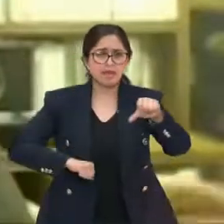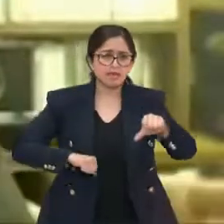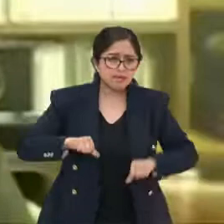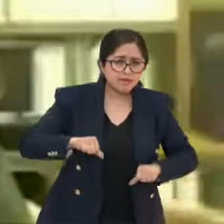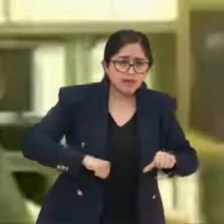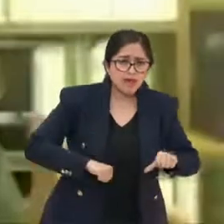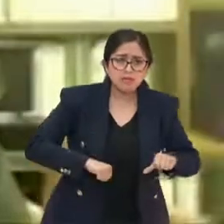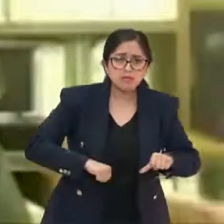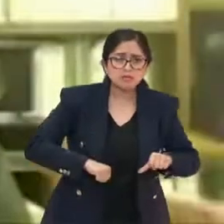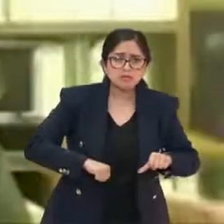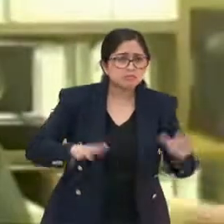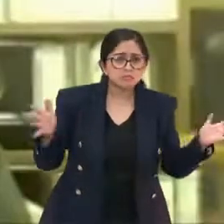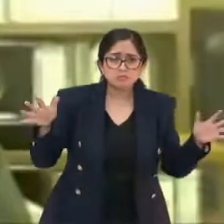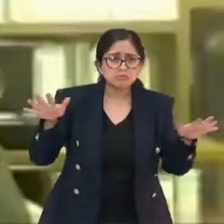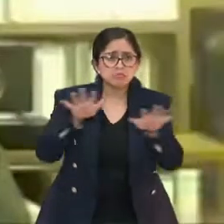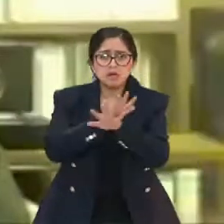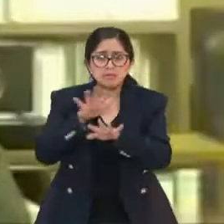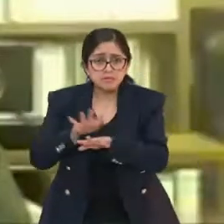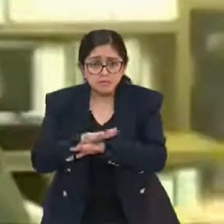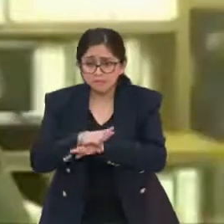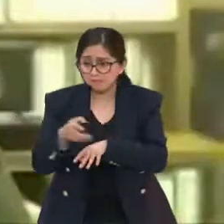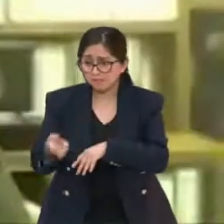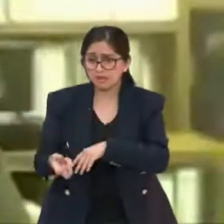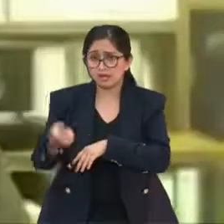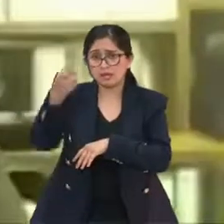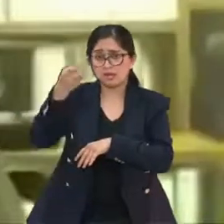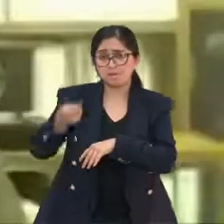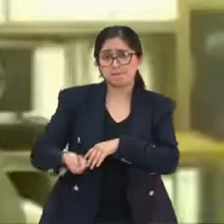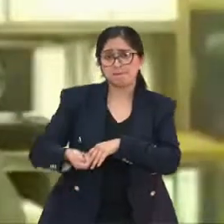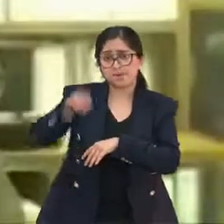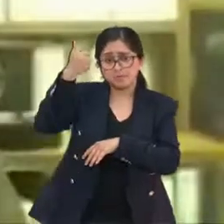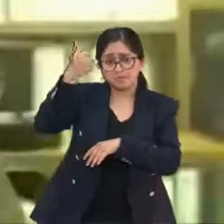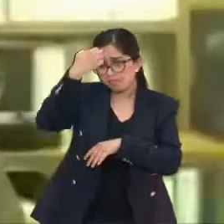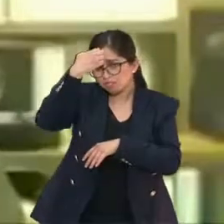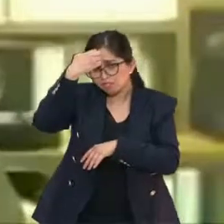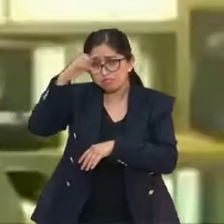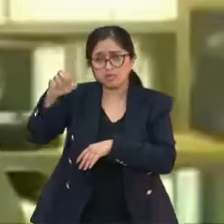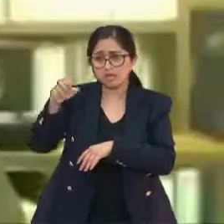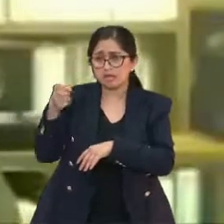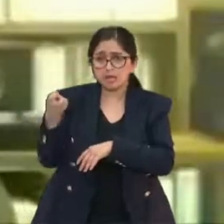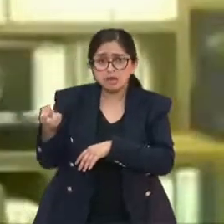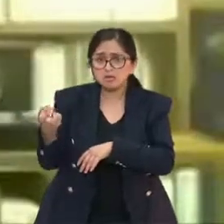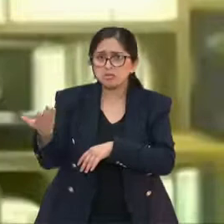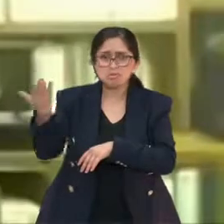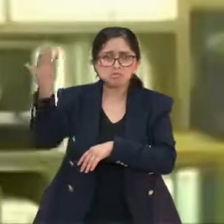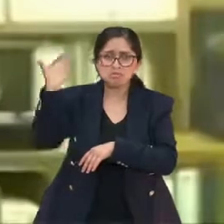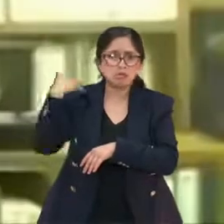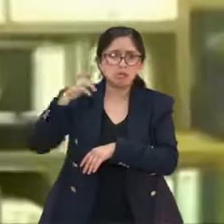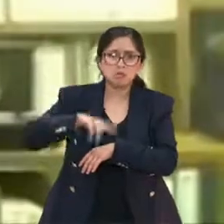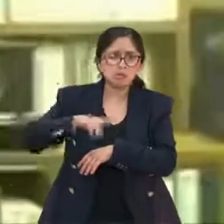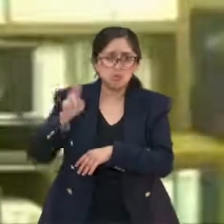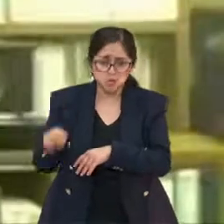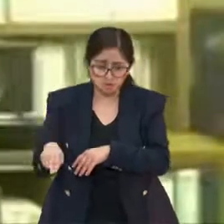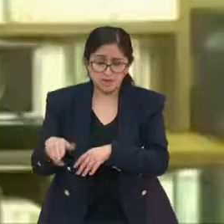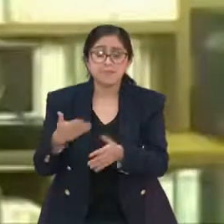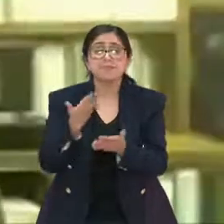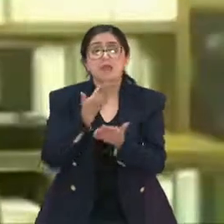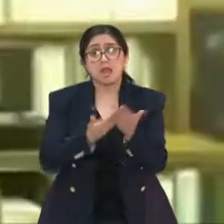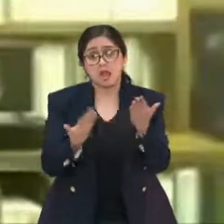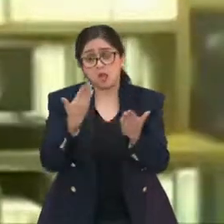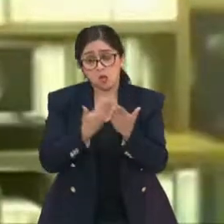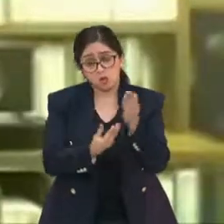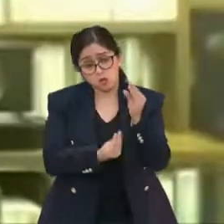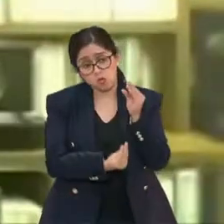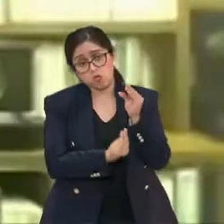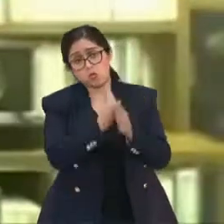live normally. So yes, last year, all the public and private schools were closed up,